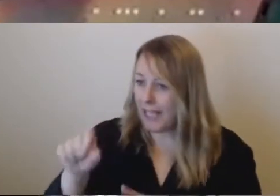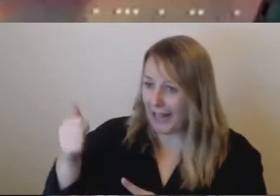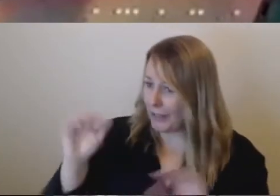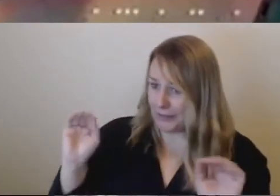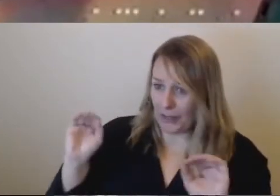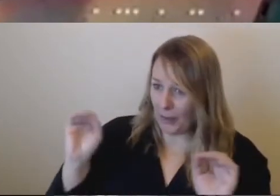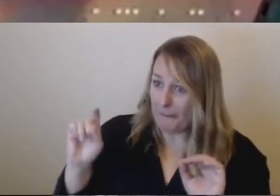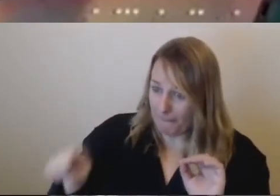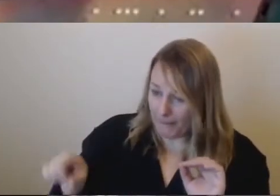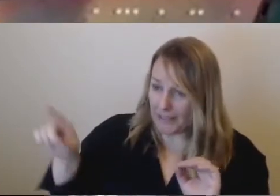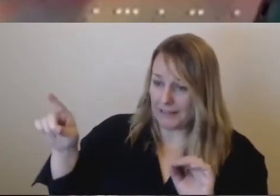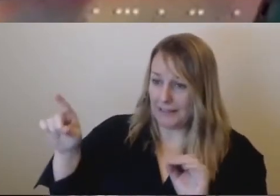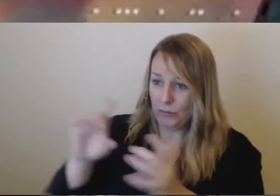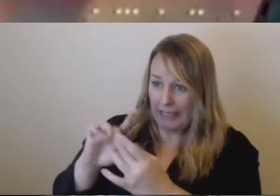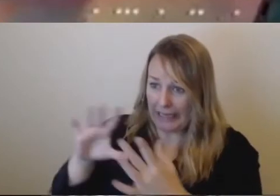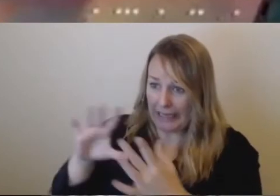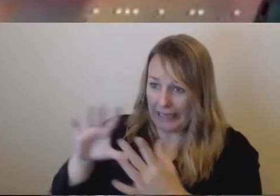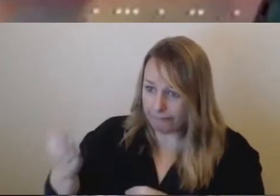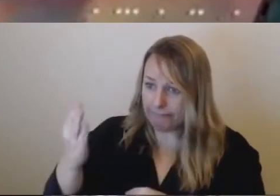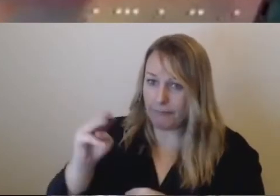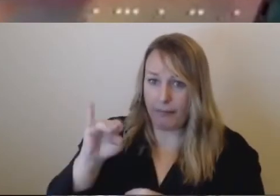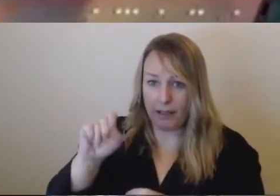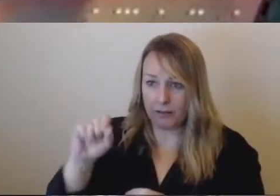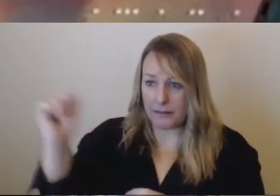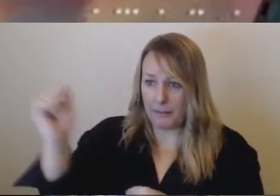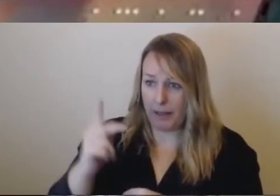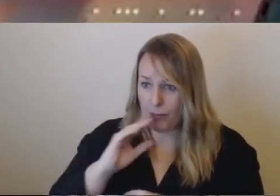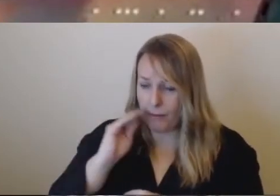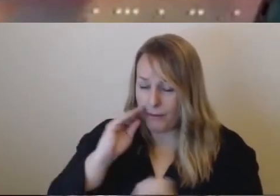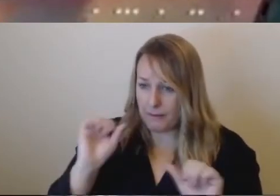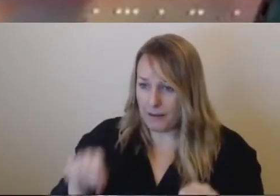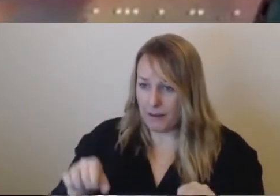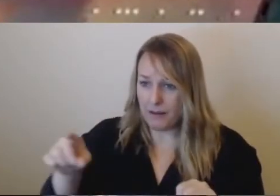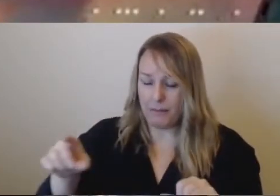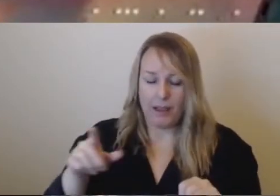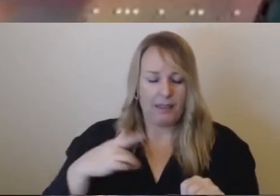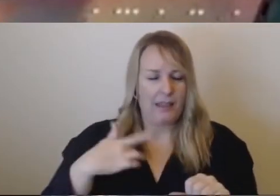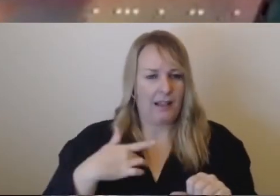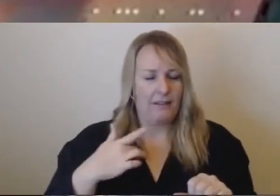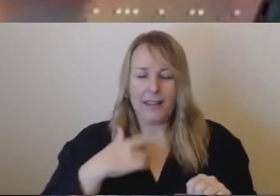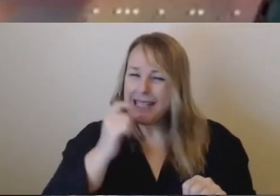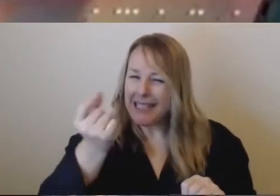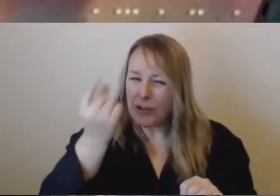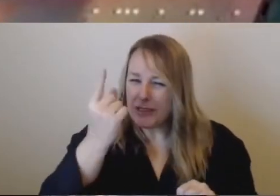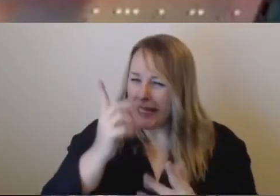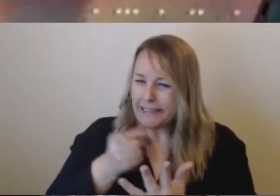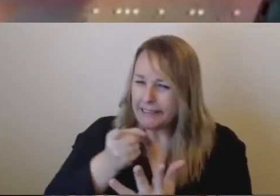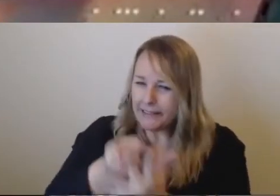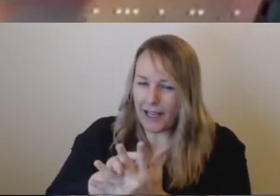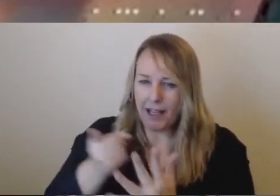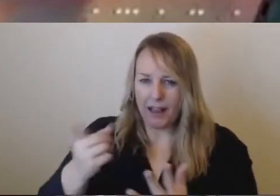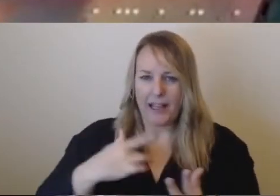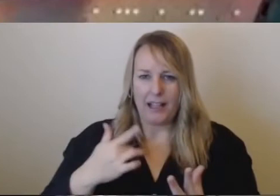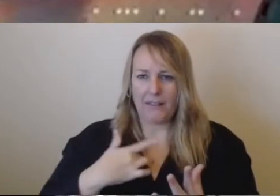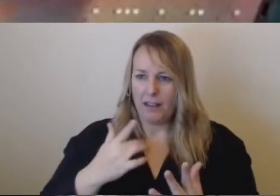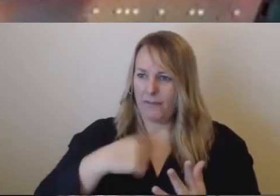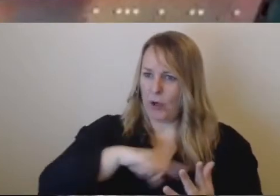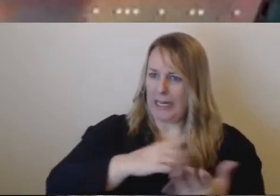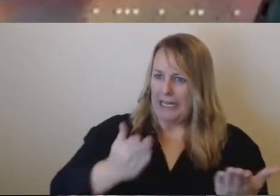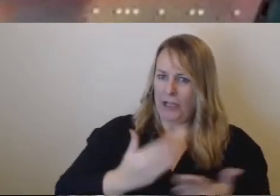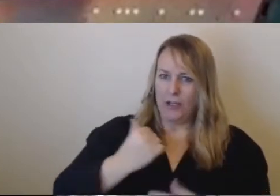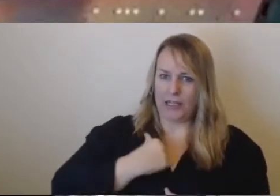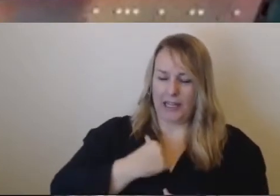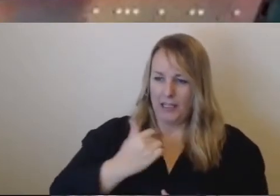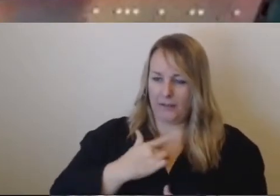think they quite got that was such a breach of norms and was so antagonizing to the Canadian public. And they're